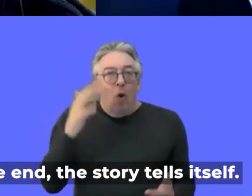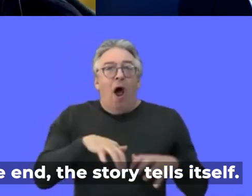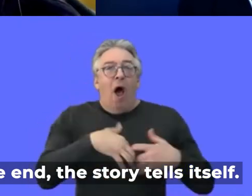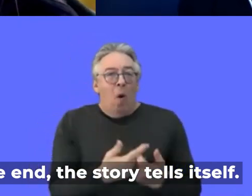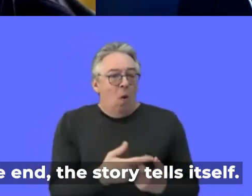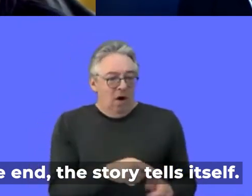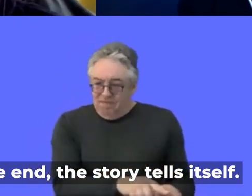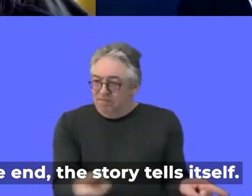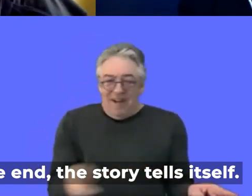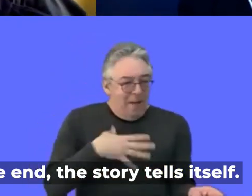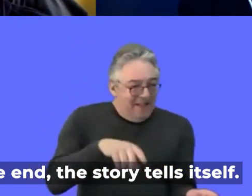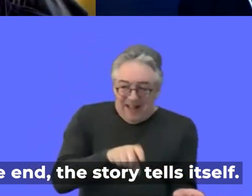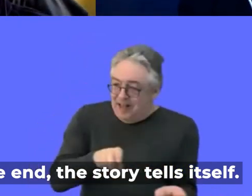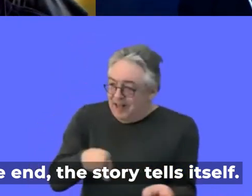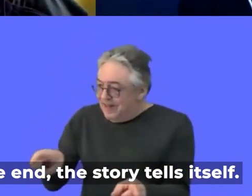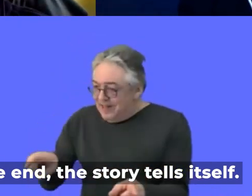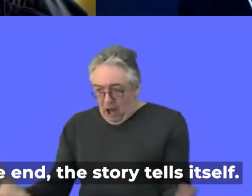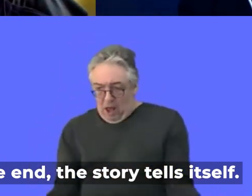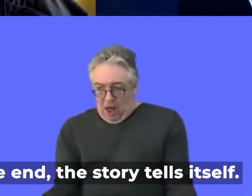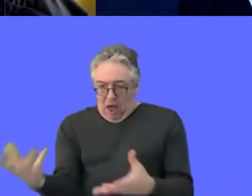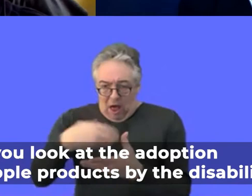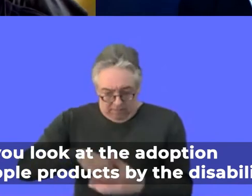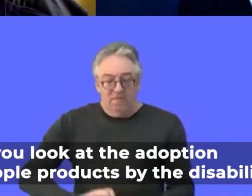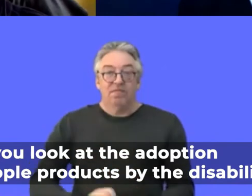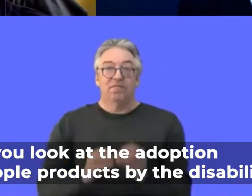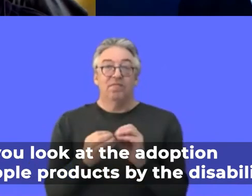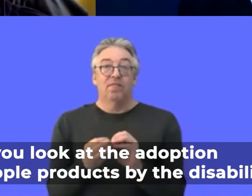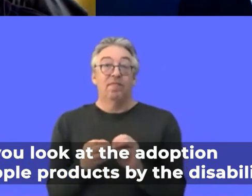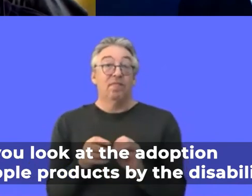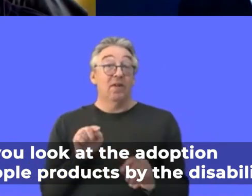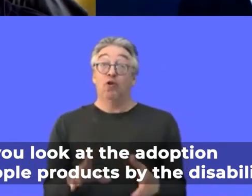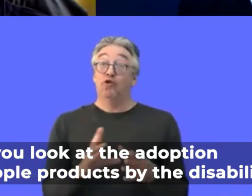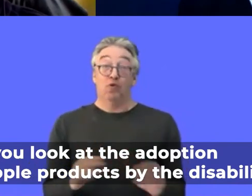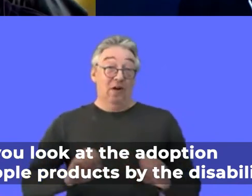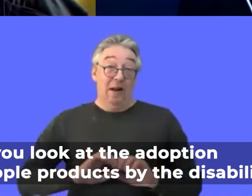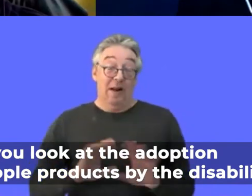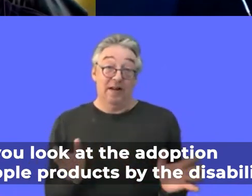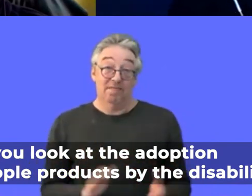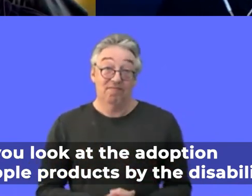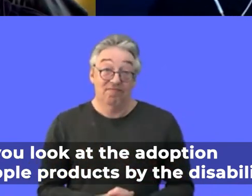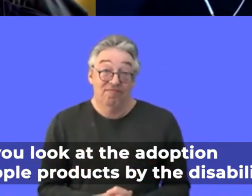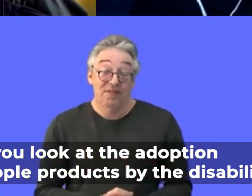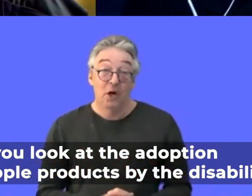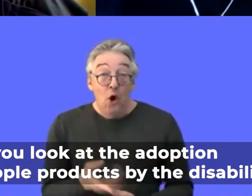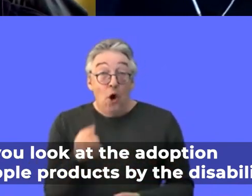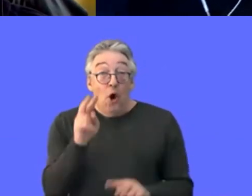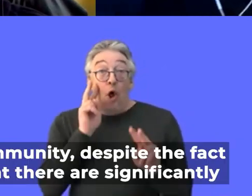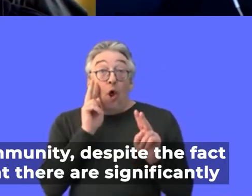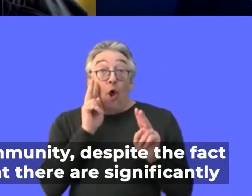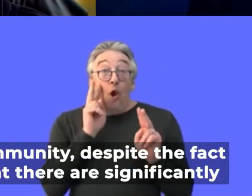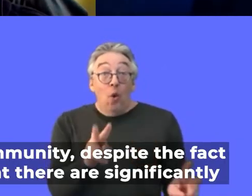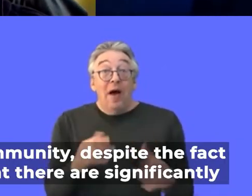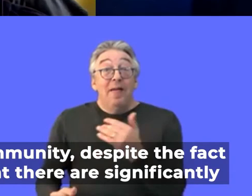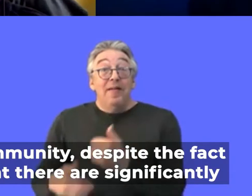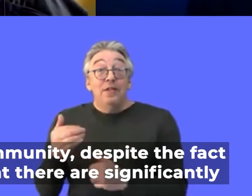you know, the story tells itself. If you look at the adoption of Apple products by the disability